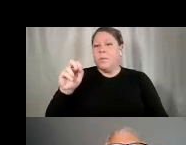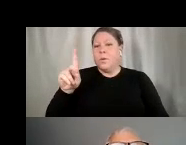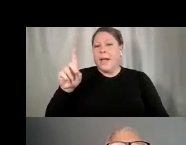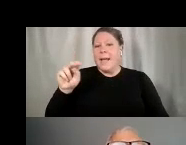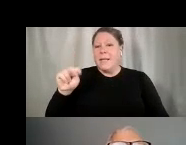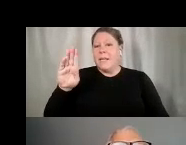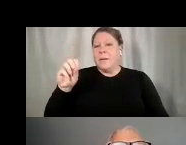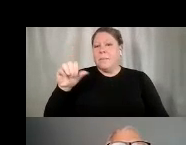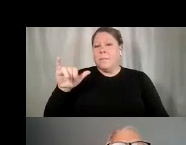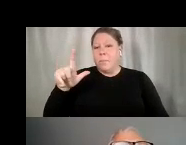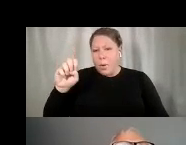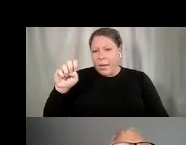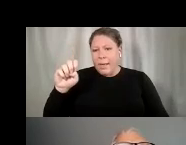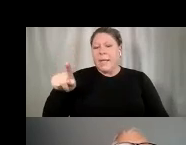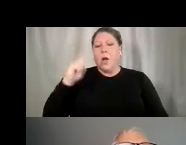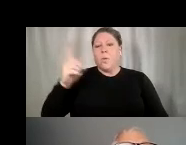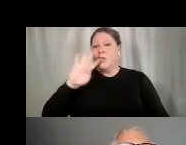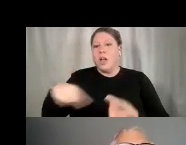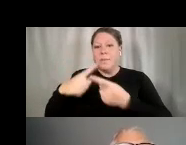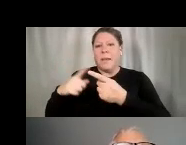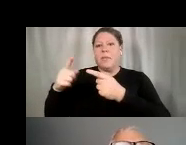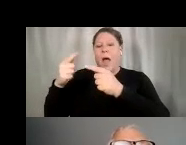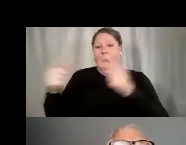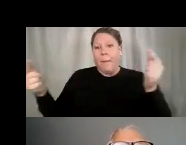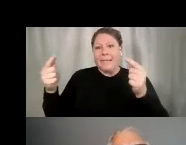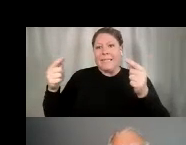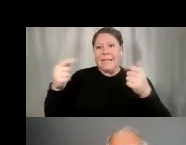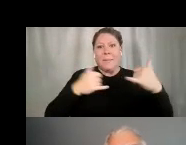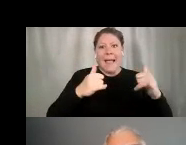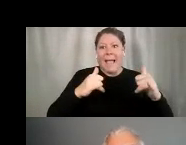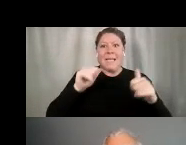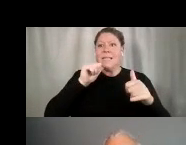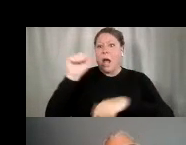as saying, the opposite of play is not work, it's boredom.